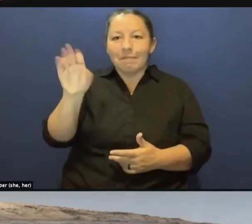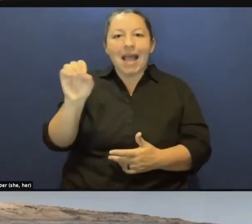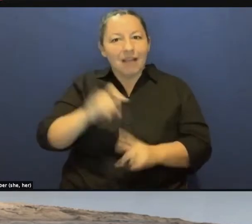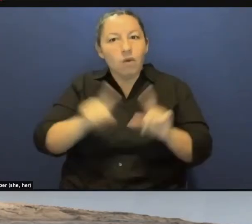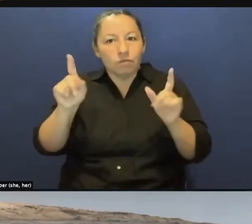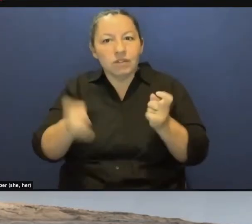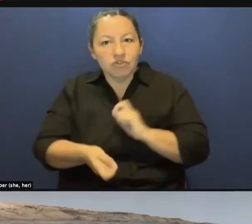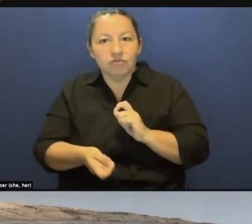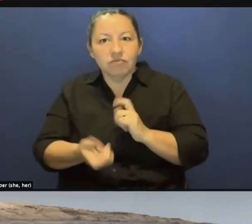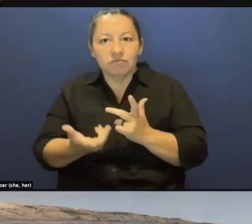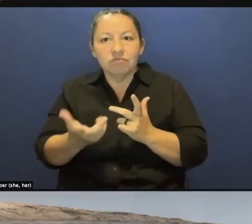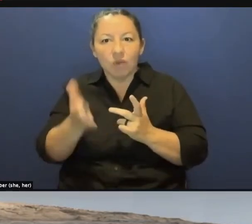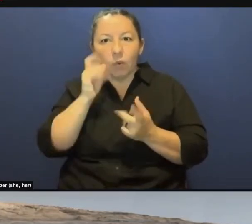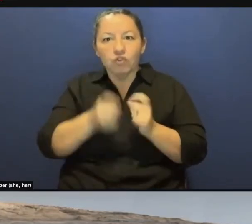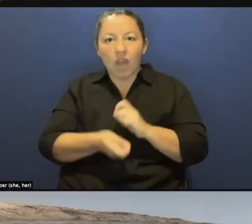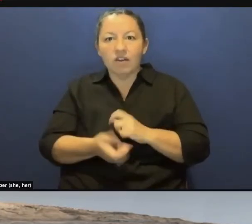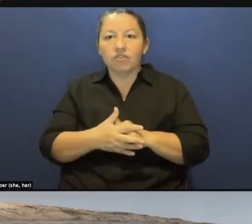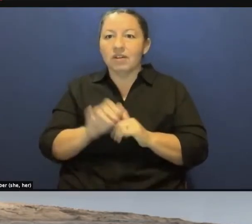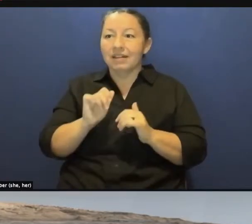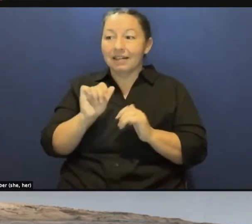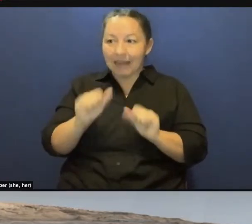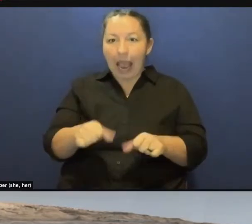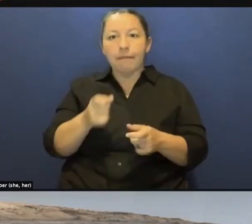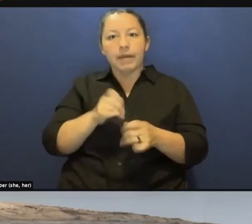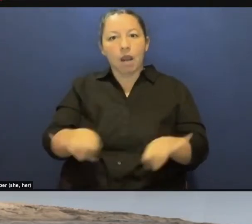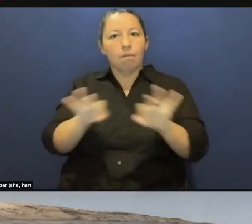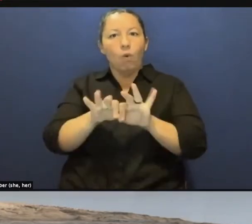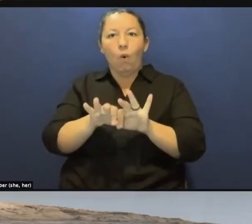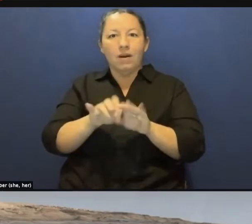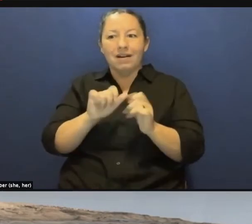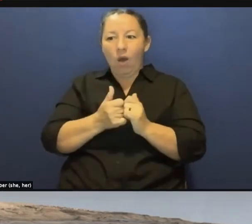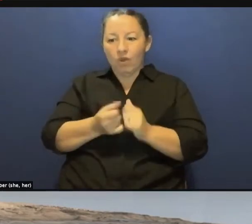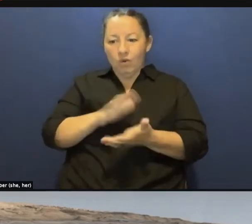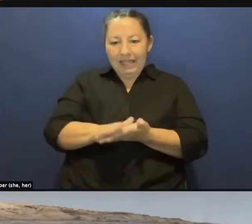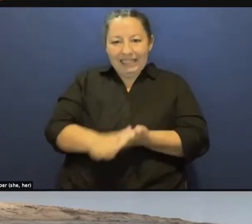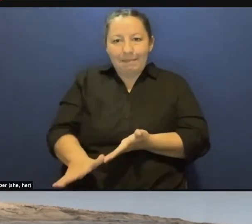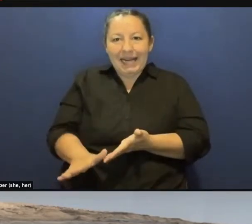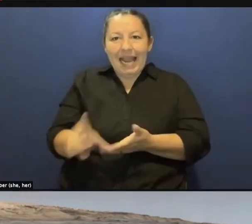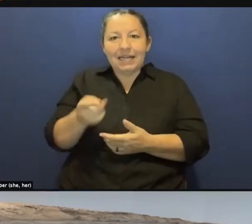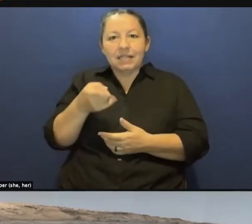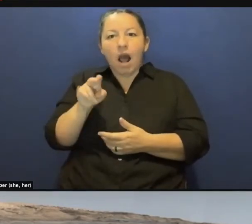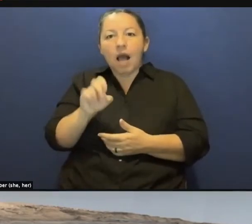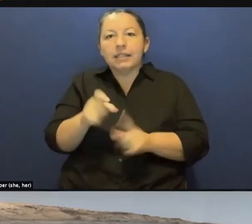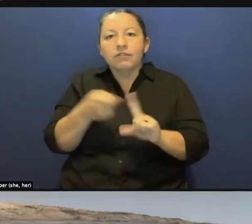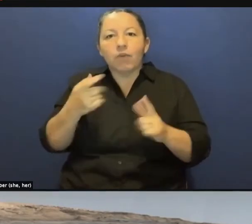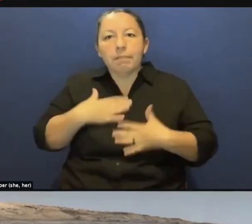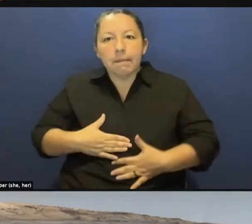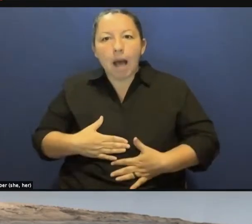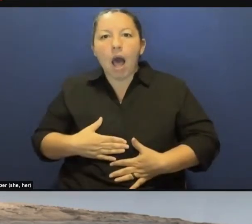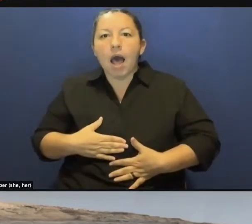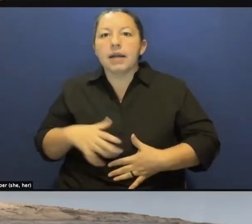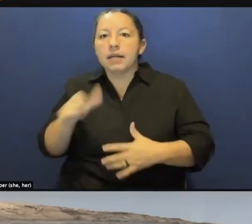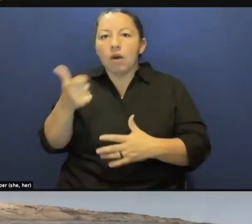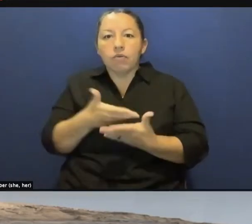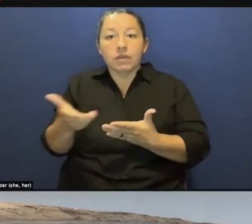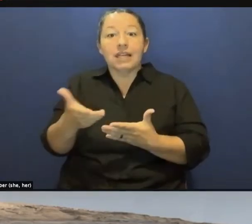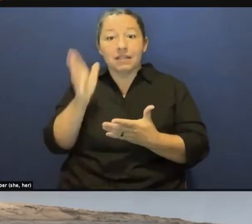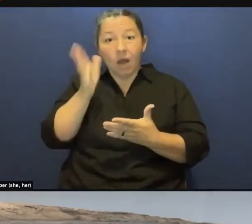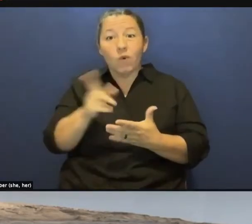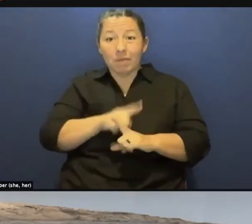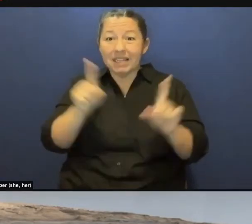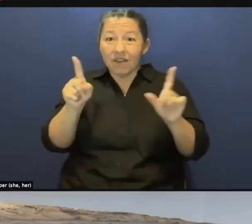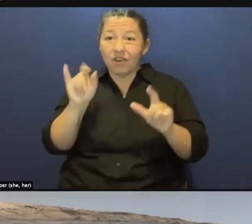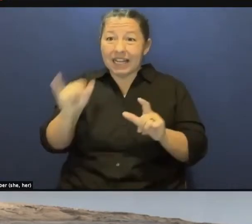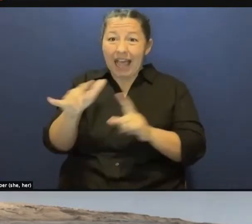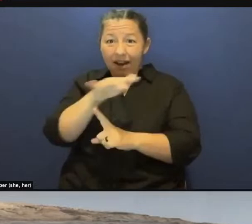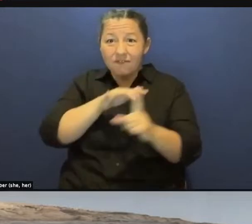be important in terms of eliminating toxins and other things that are different in that environment than home? So